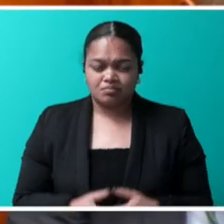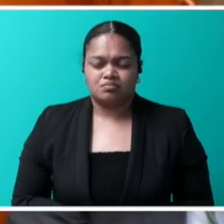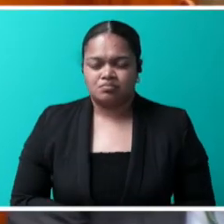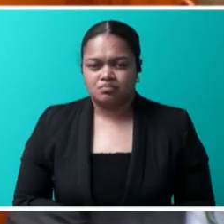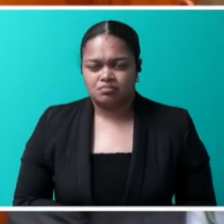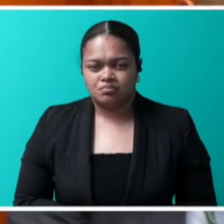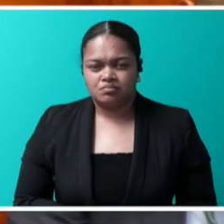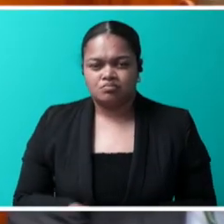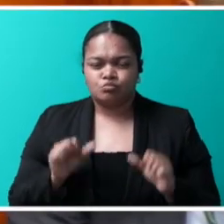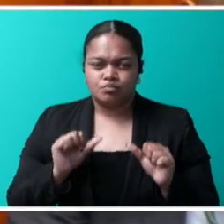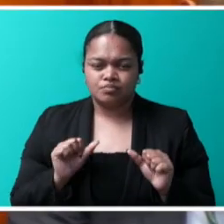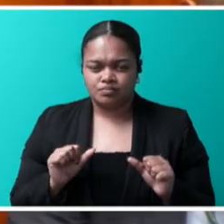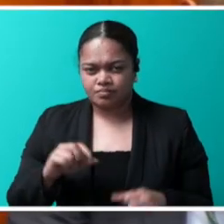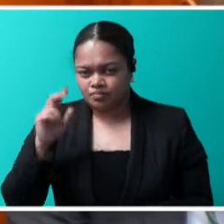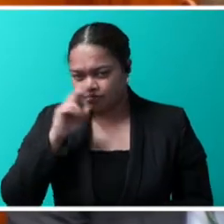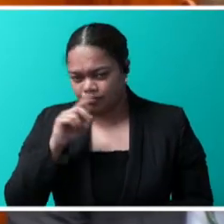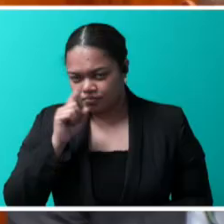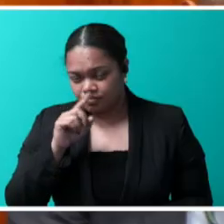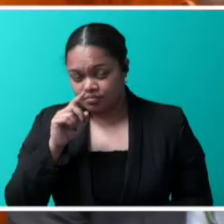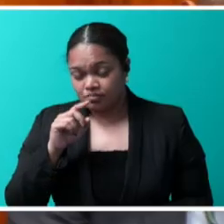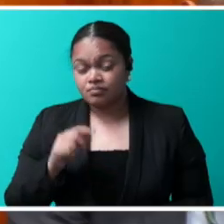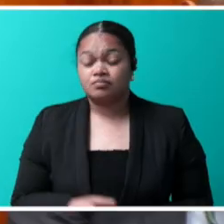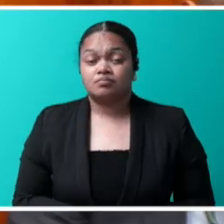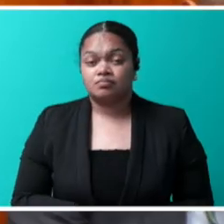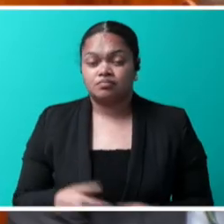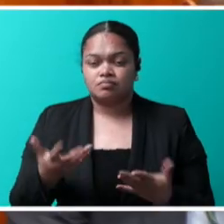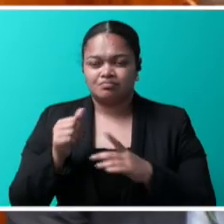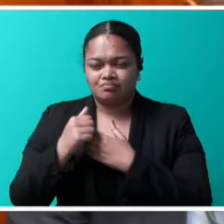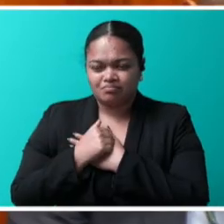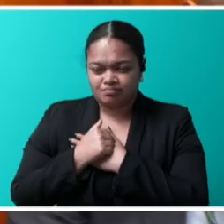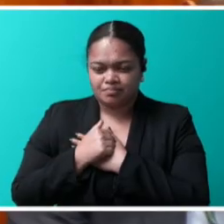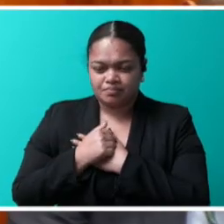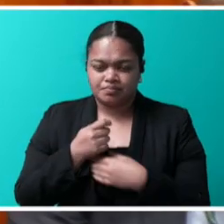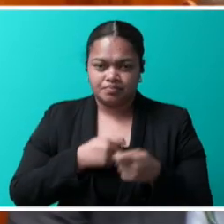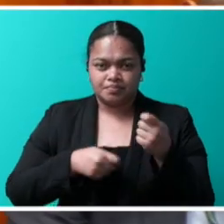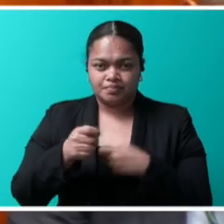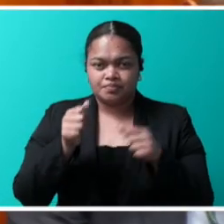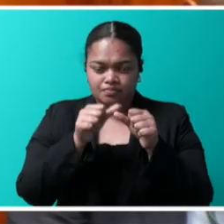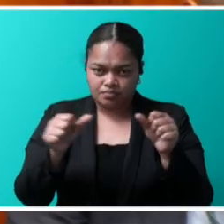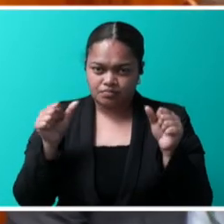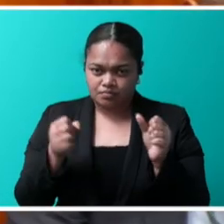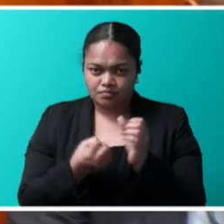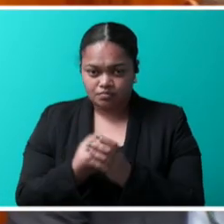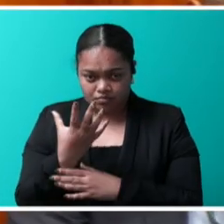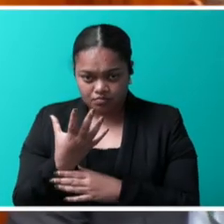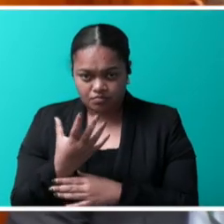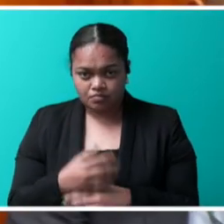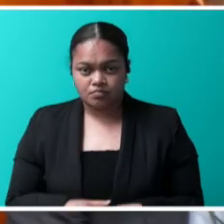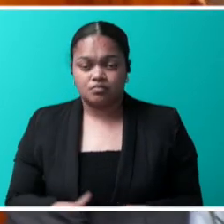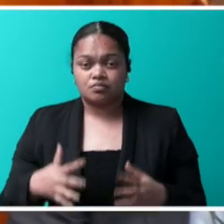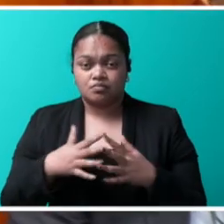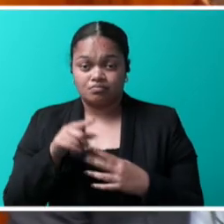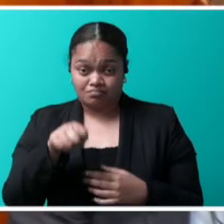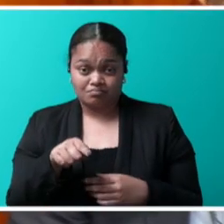protect Fiji from emerging threats while supporting safe trade and agricultural growth. BEF is strengthening